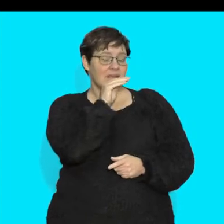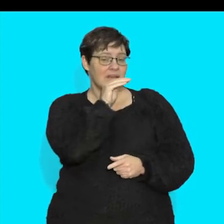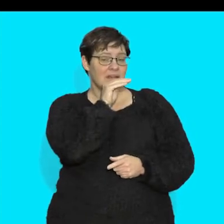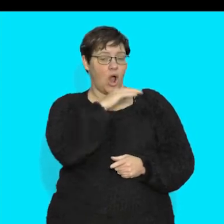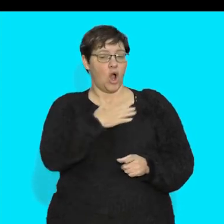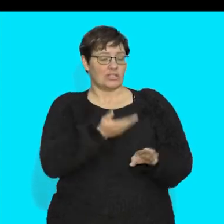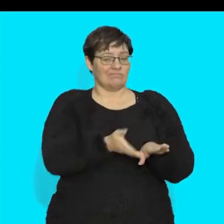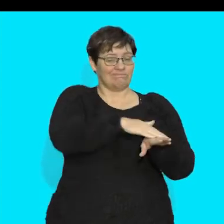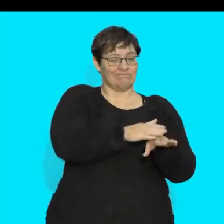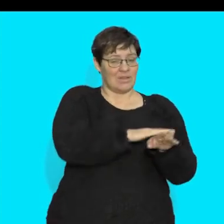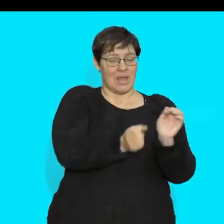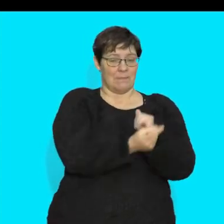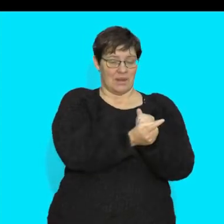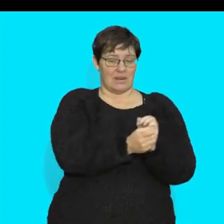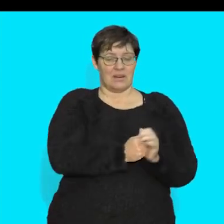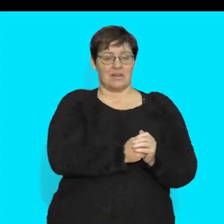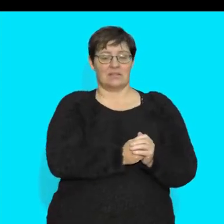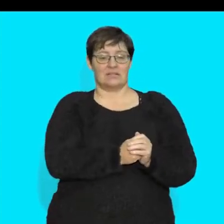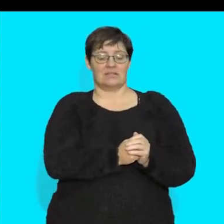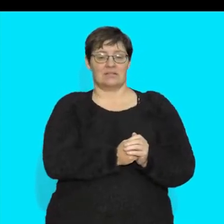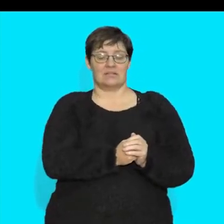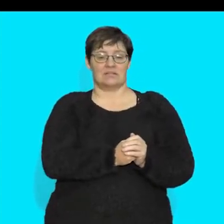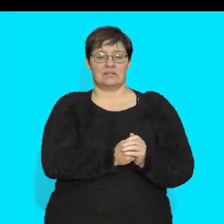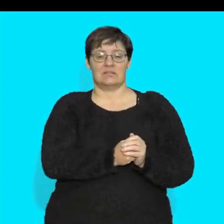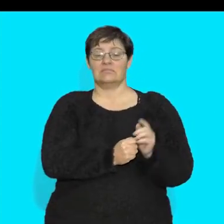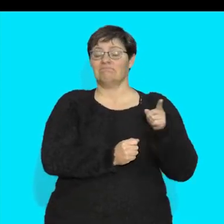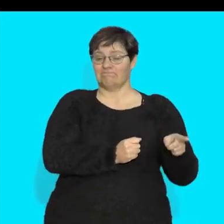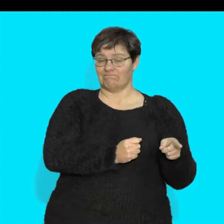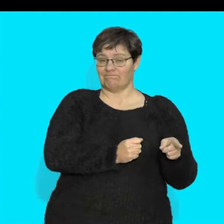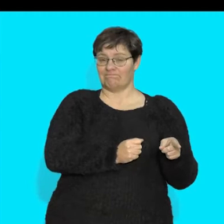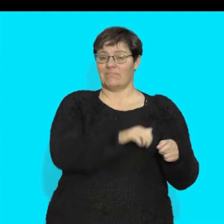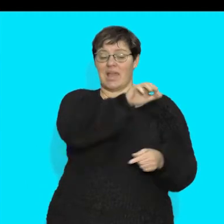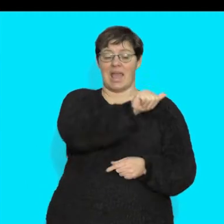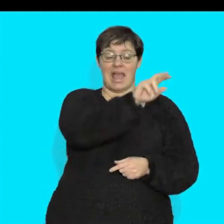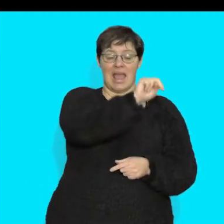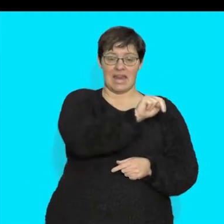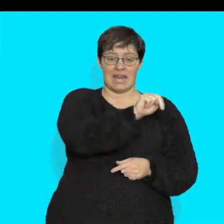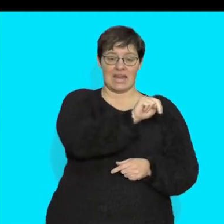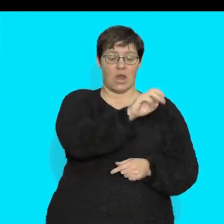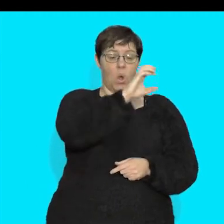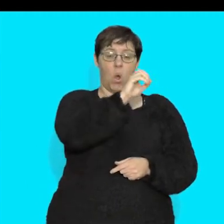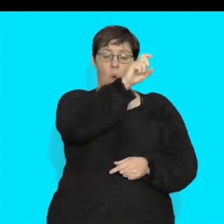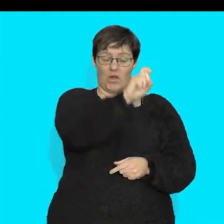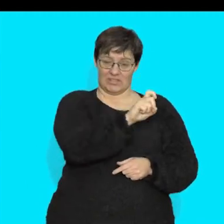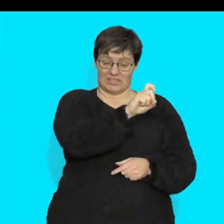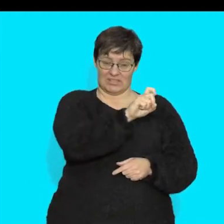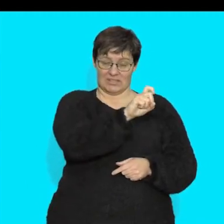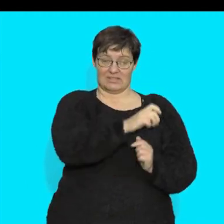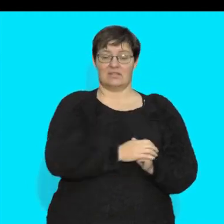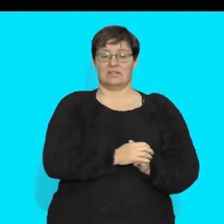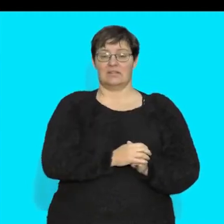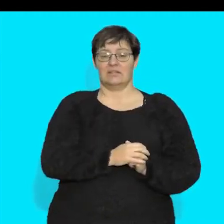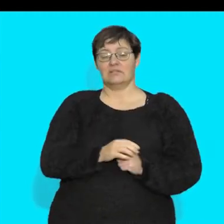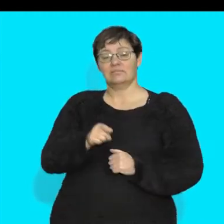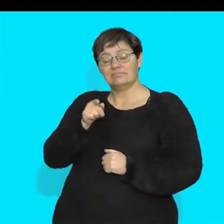oxidation takes place. So we get oxidation at the anode, remember an-ox.